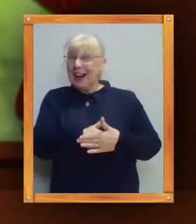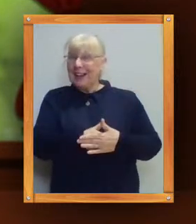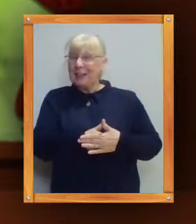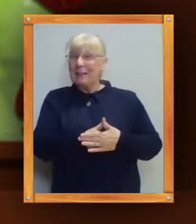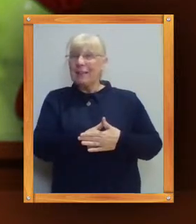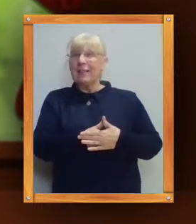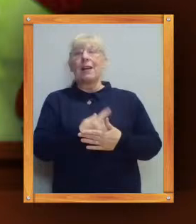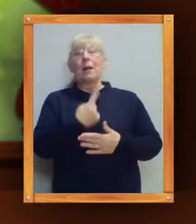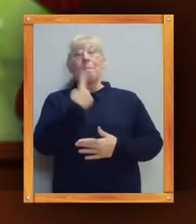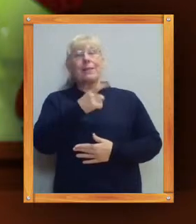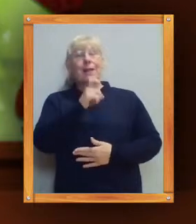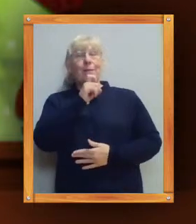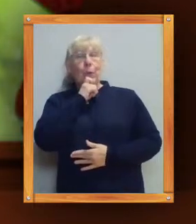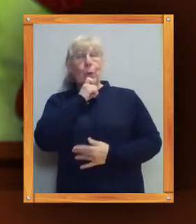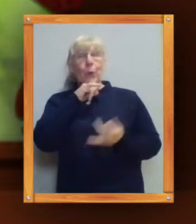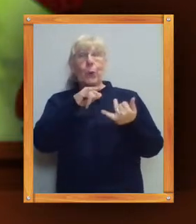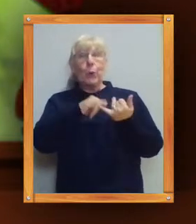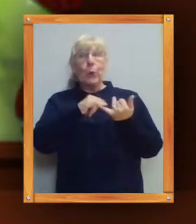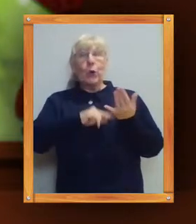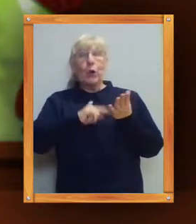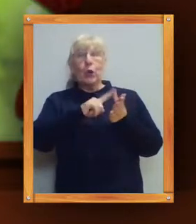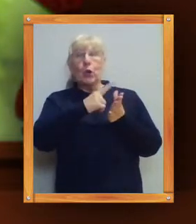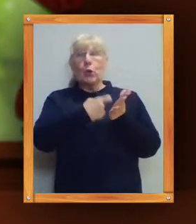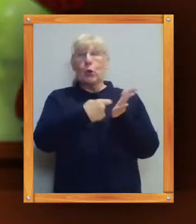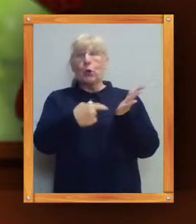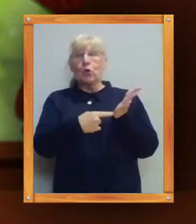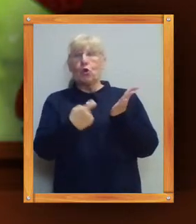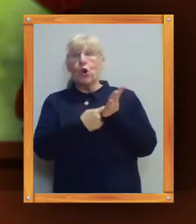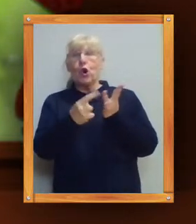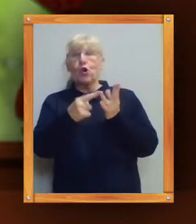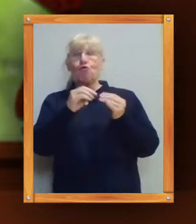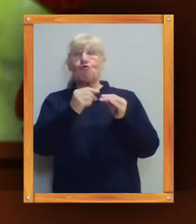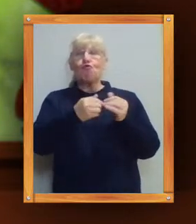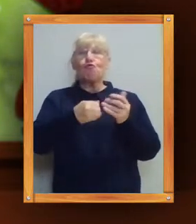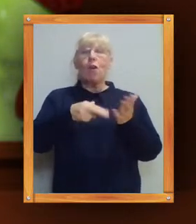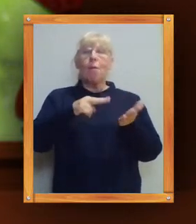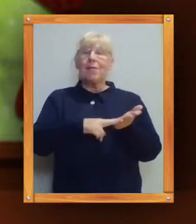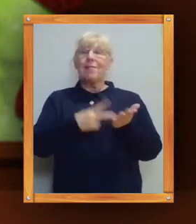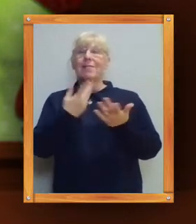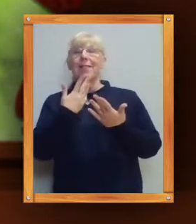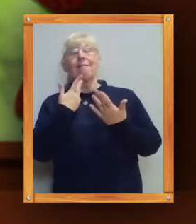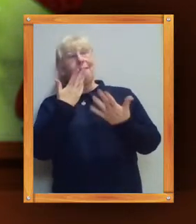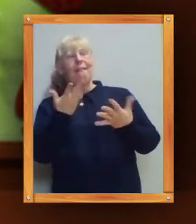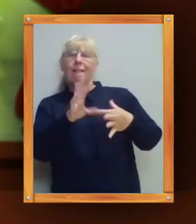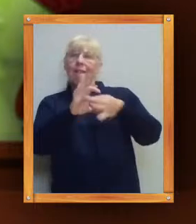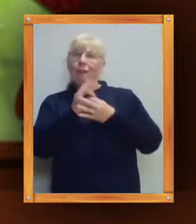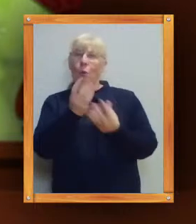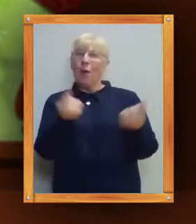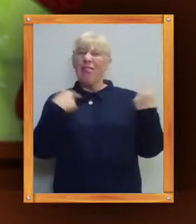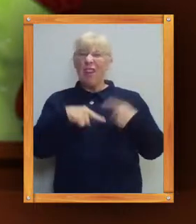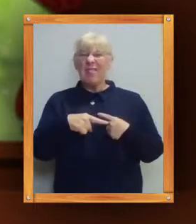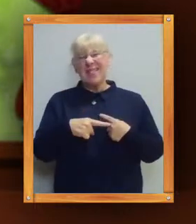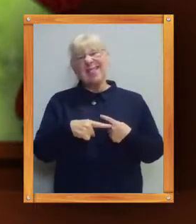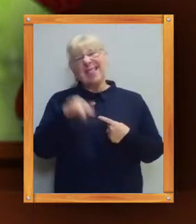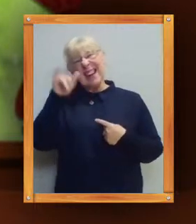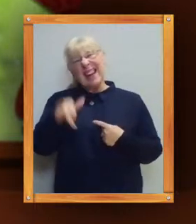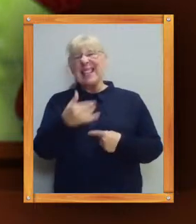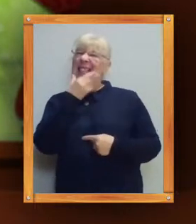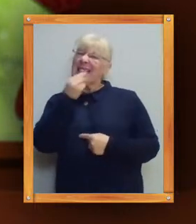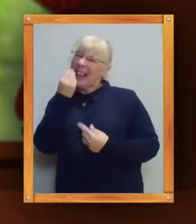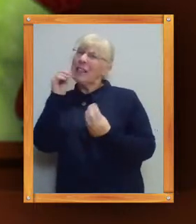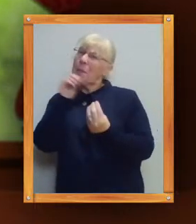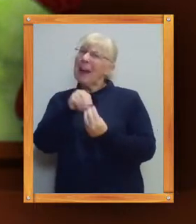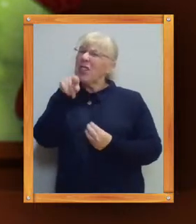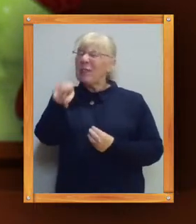with me. And of course, it is different this year, as you heard Santa Claus alluding to. We can't be together in the way that we usually are here at Moores